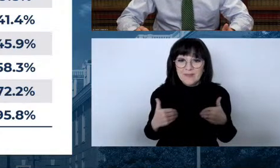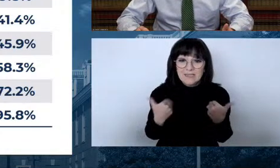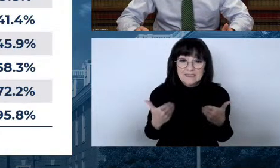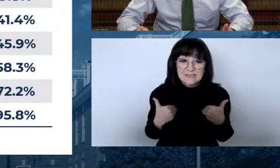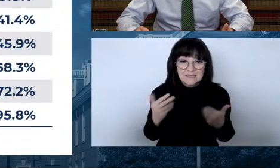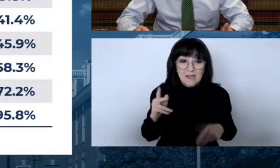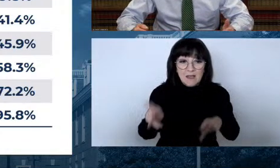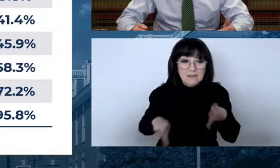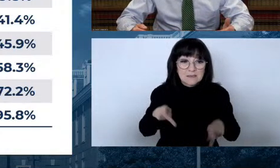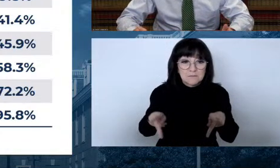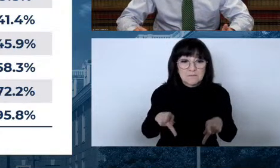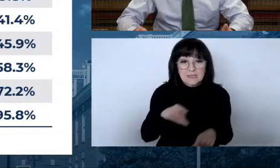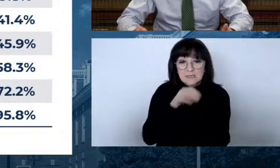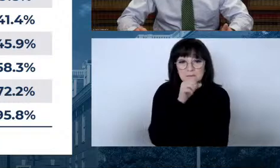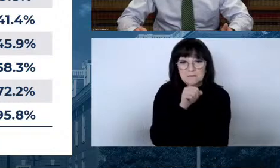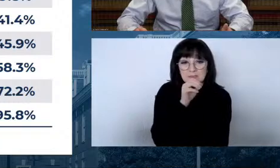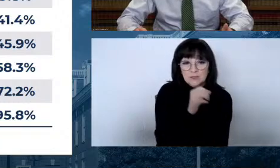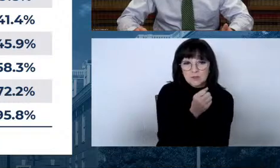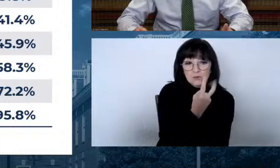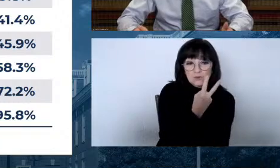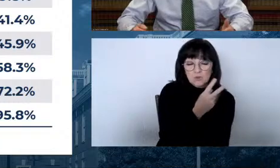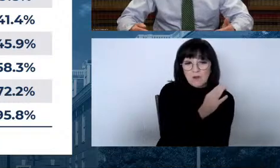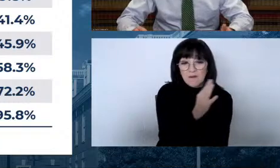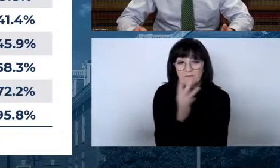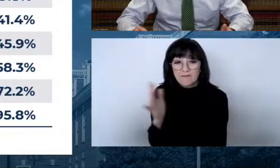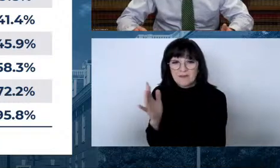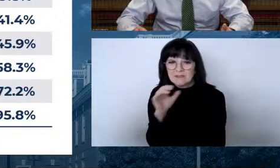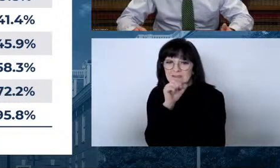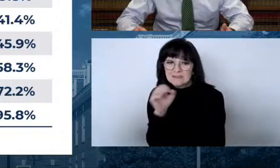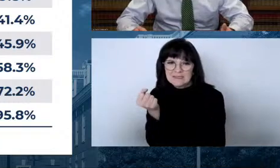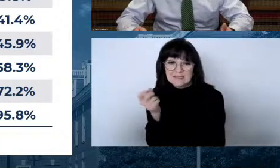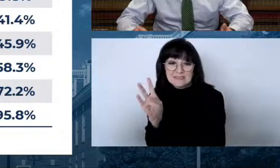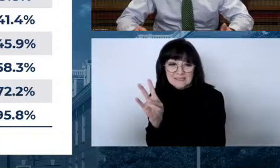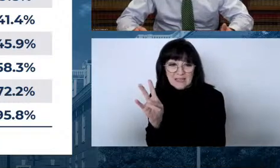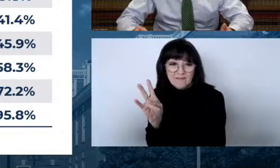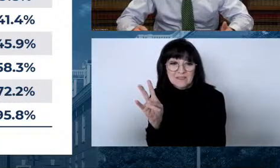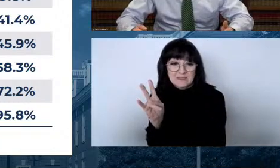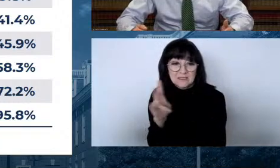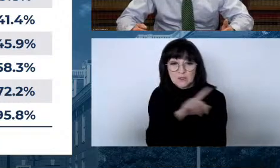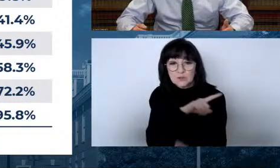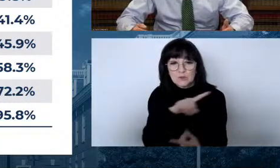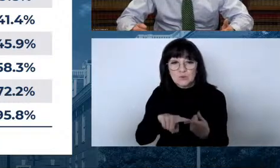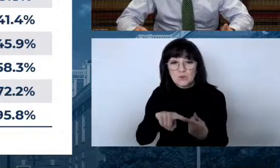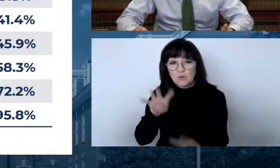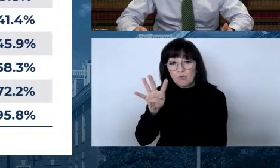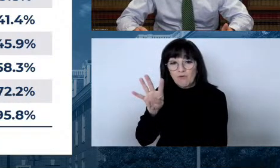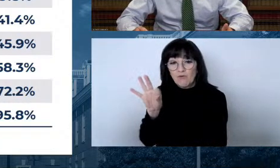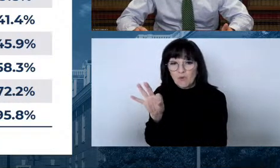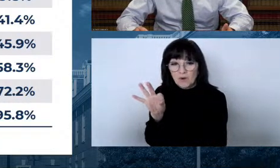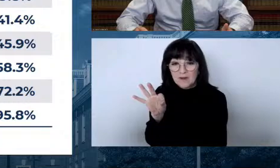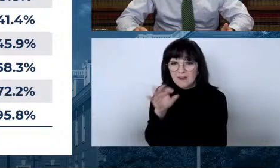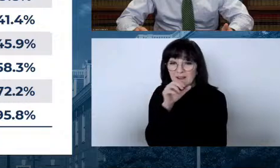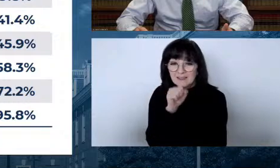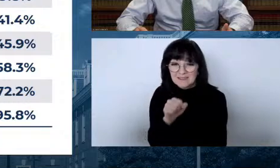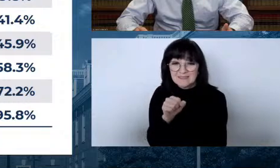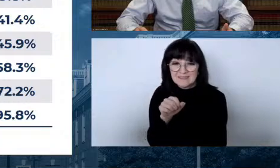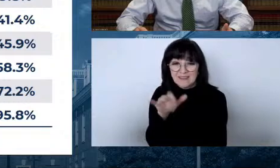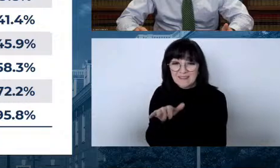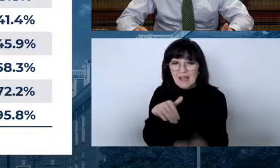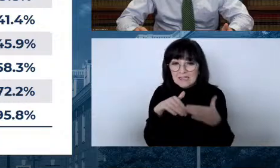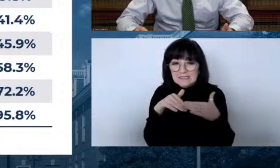12 years old or 17 years old to 49 years old, you have less than half